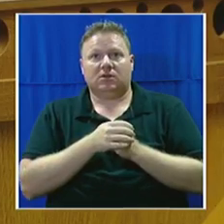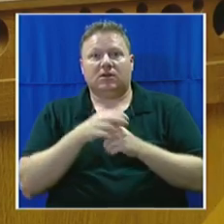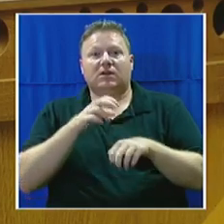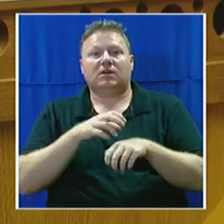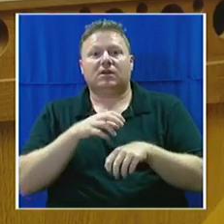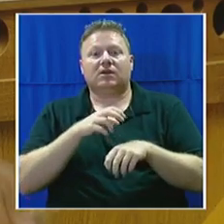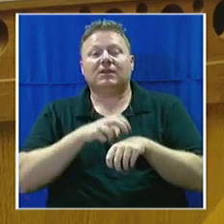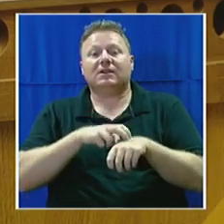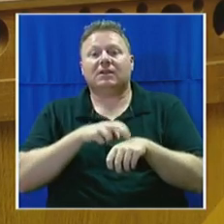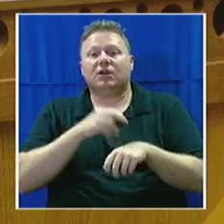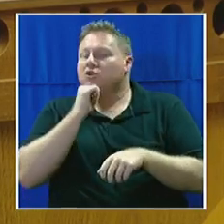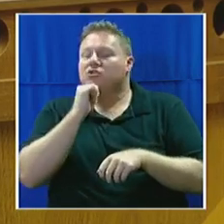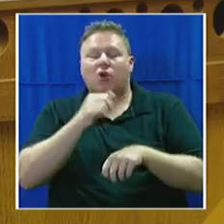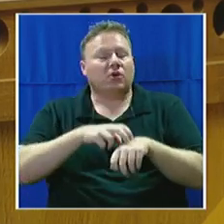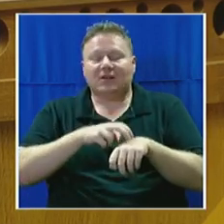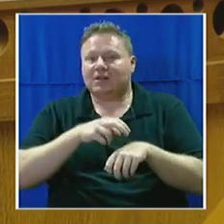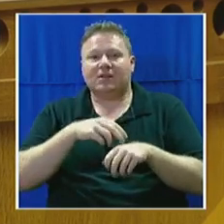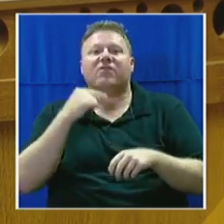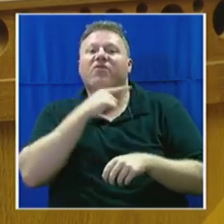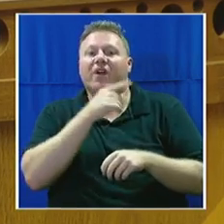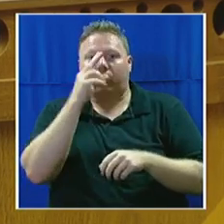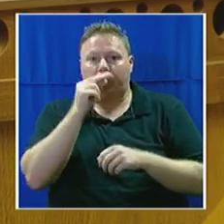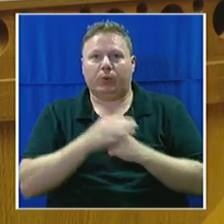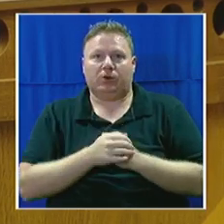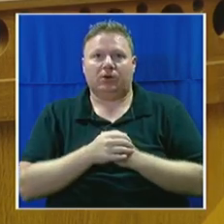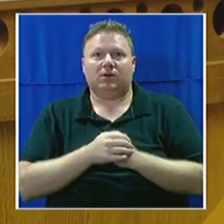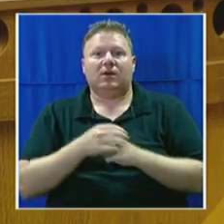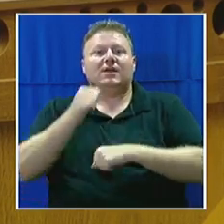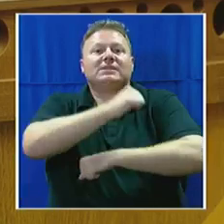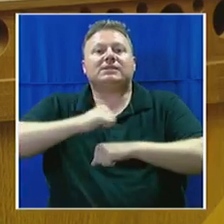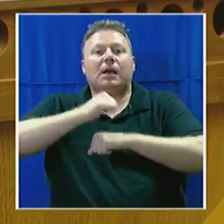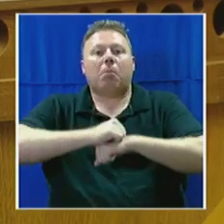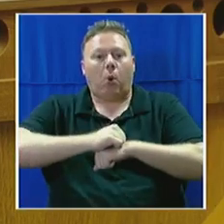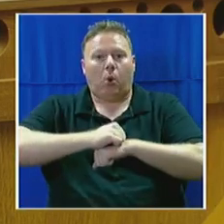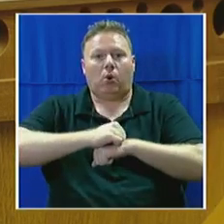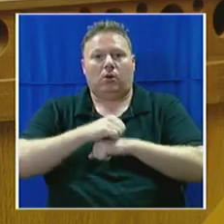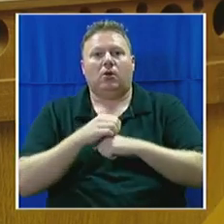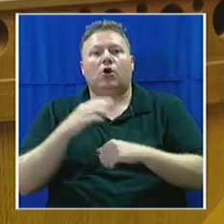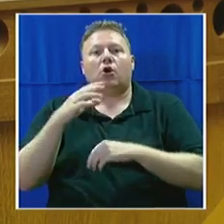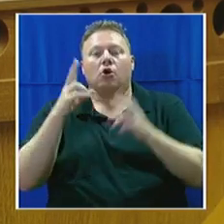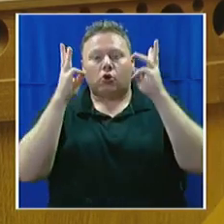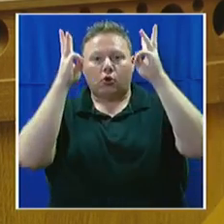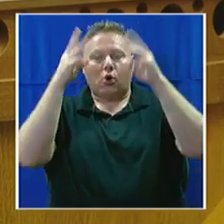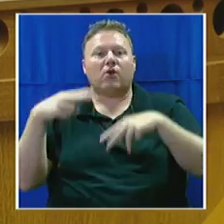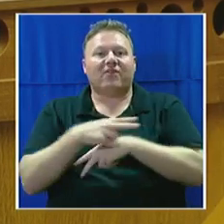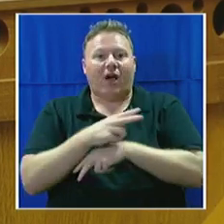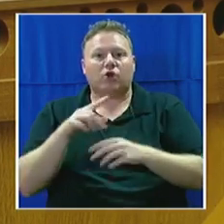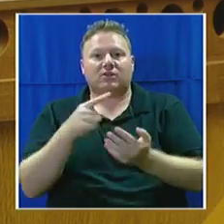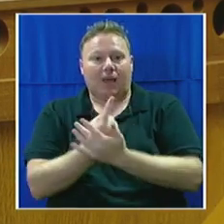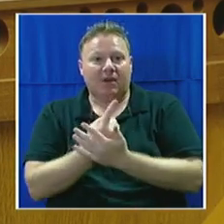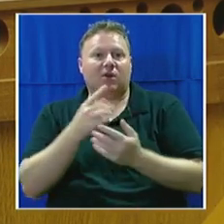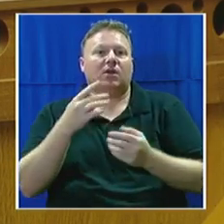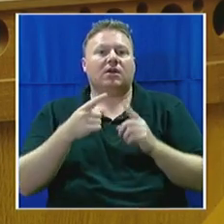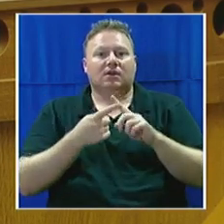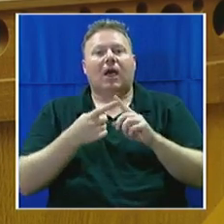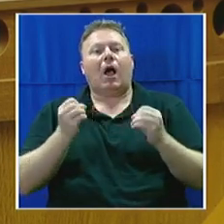news. Singapore, for example, sends out daily briefings on coronavirus updates, how many cases have been confirmed, how